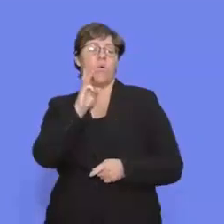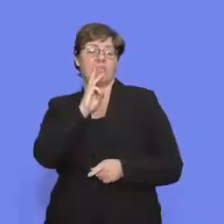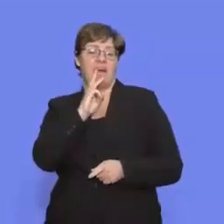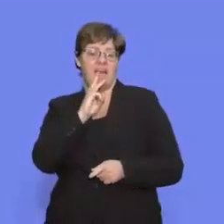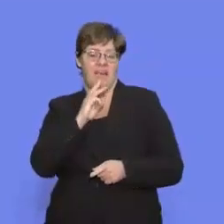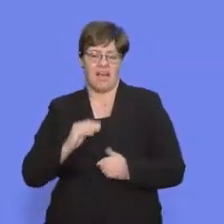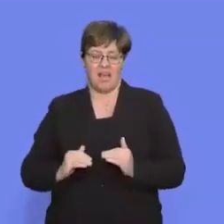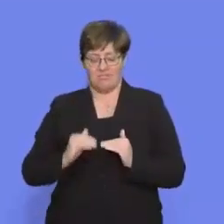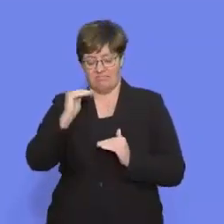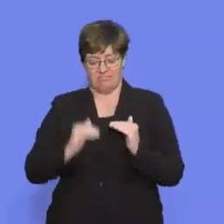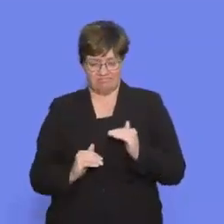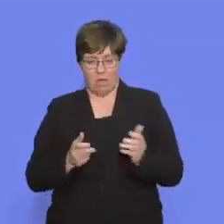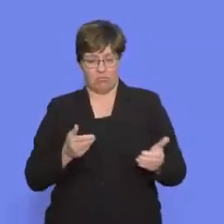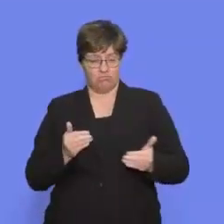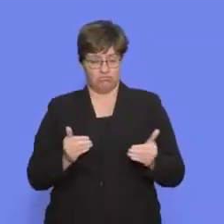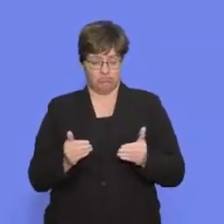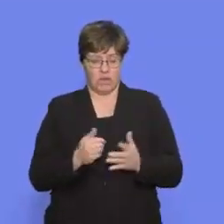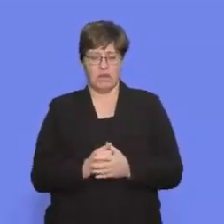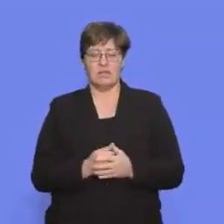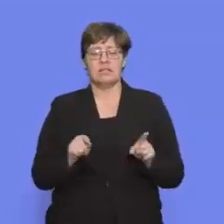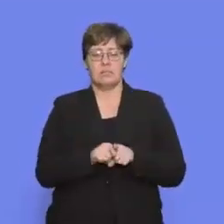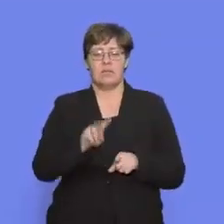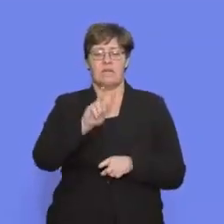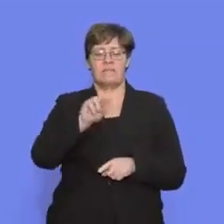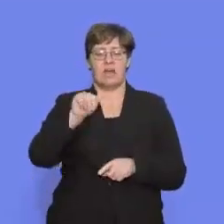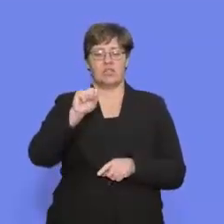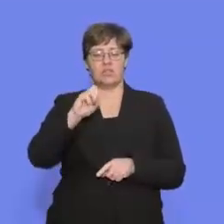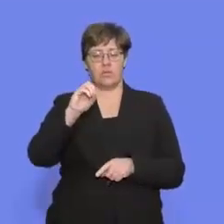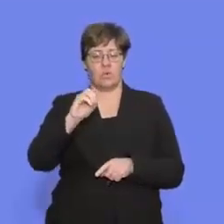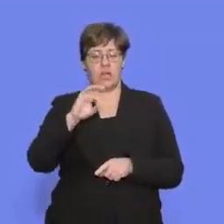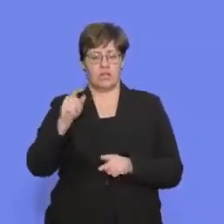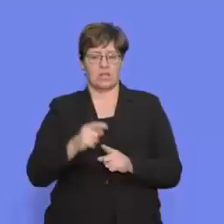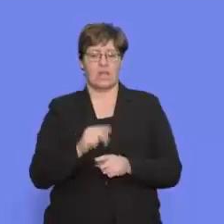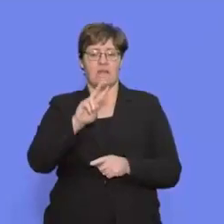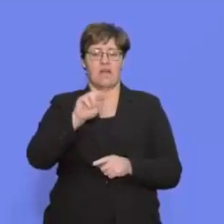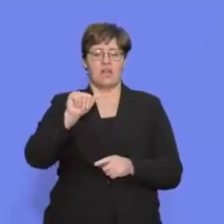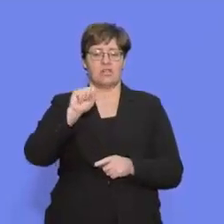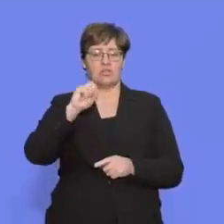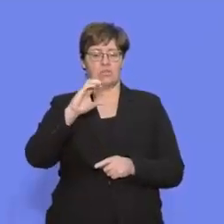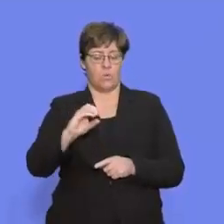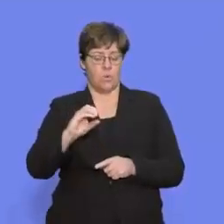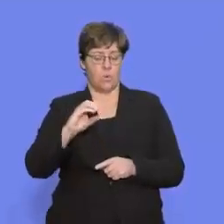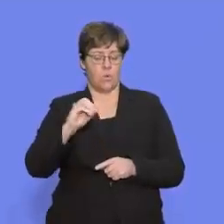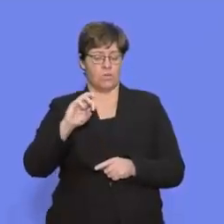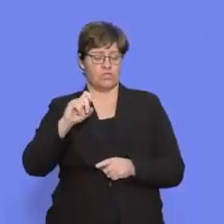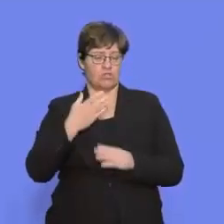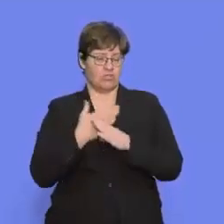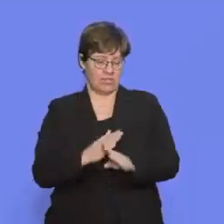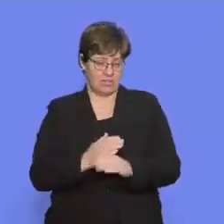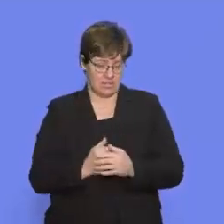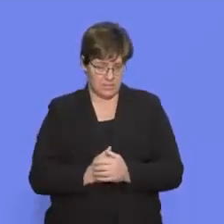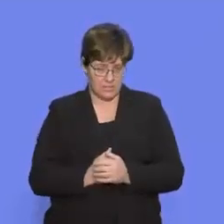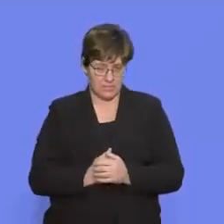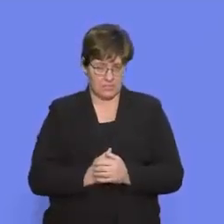then we are going to look at vasodilation and vasoconstriction. Here, you should know